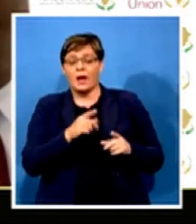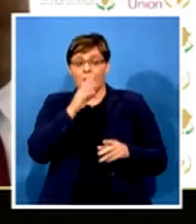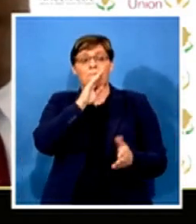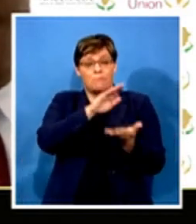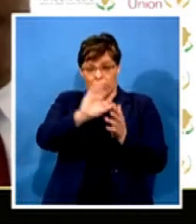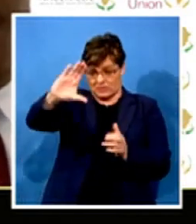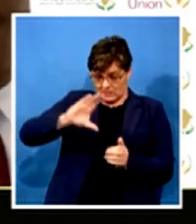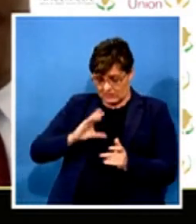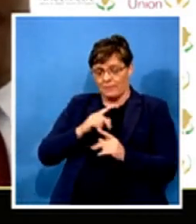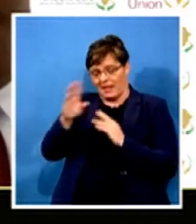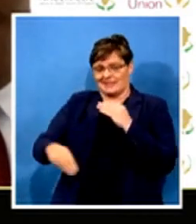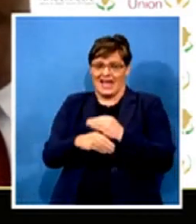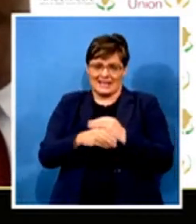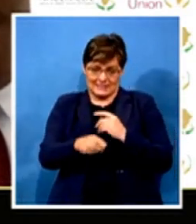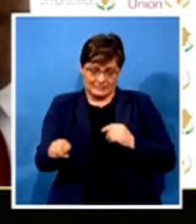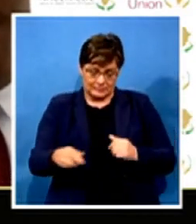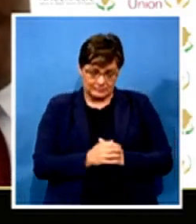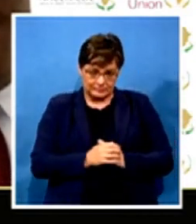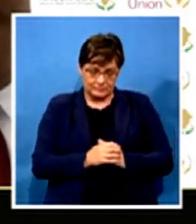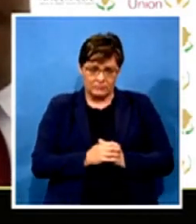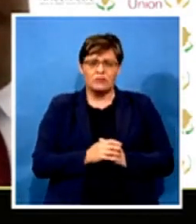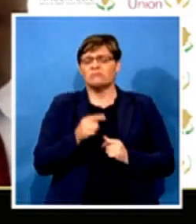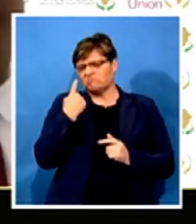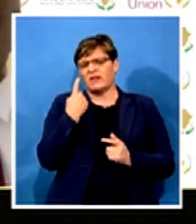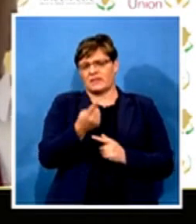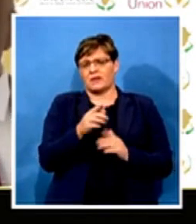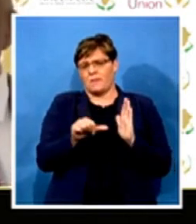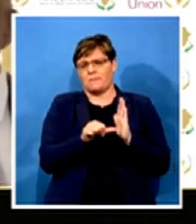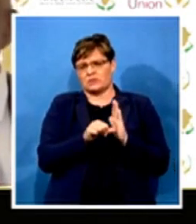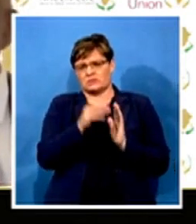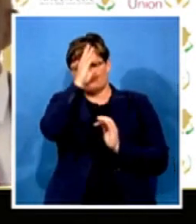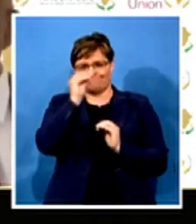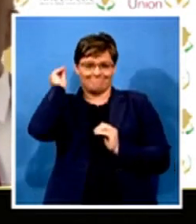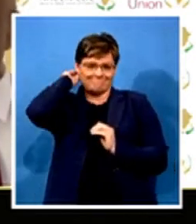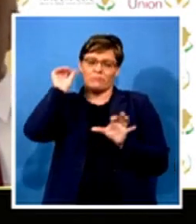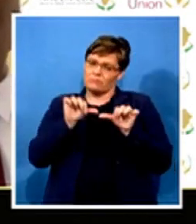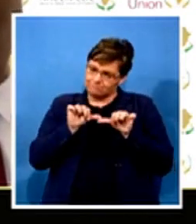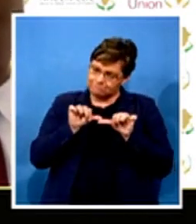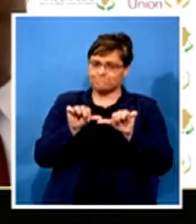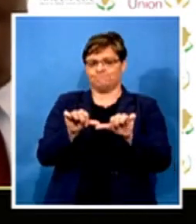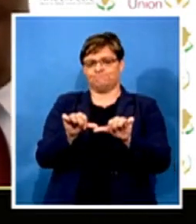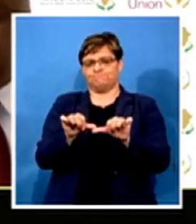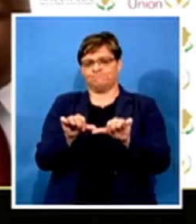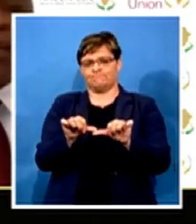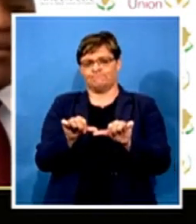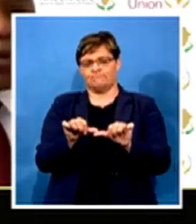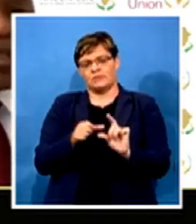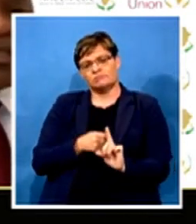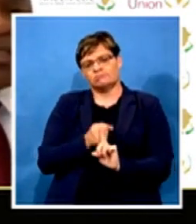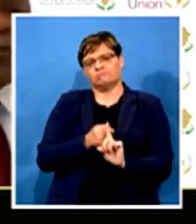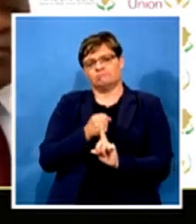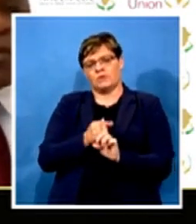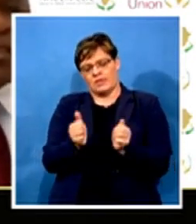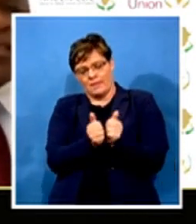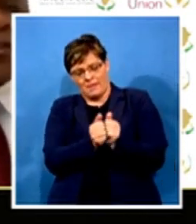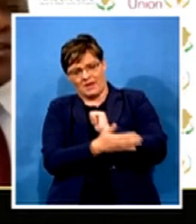facility. So I think that is important that we continue to work closely with member states. Very importantly